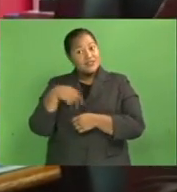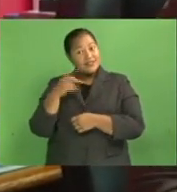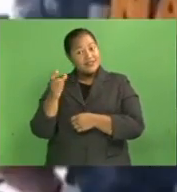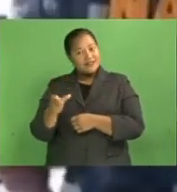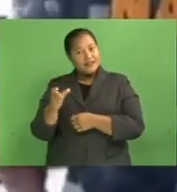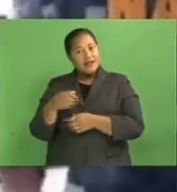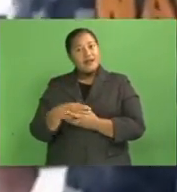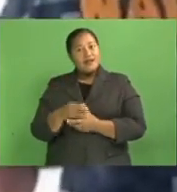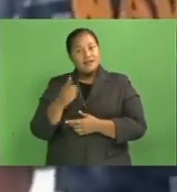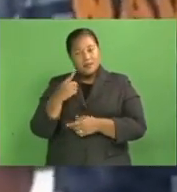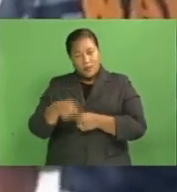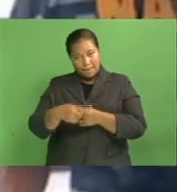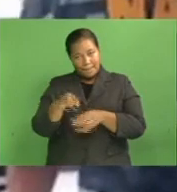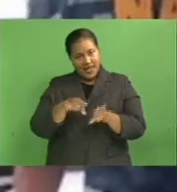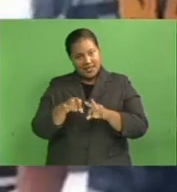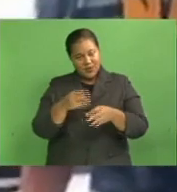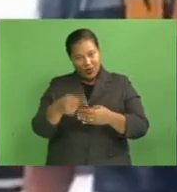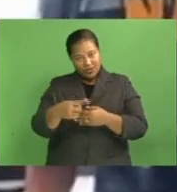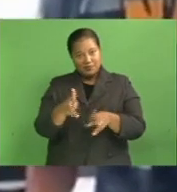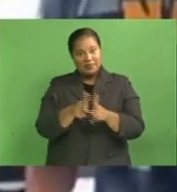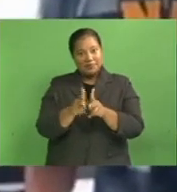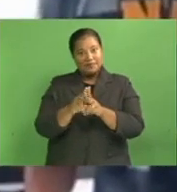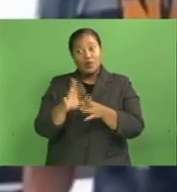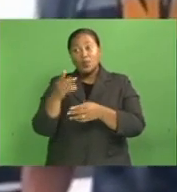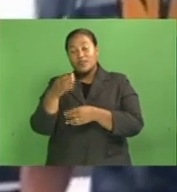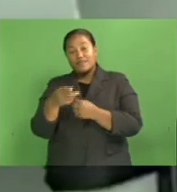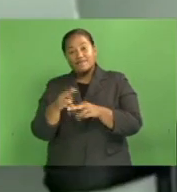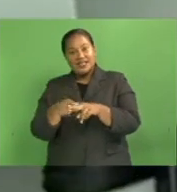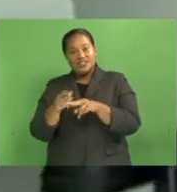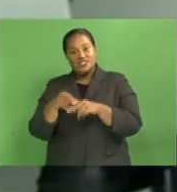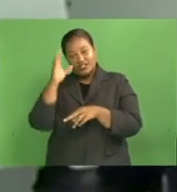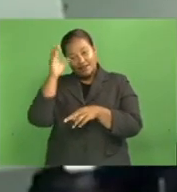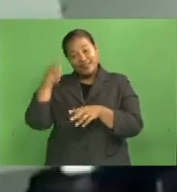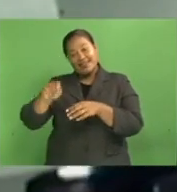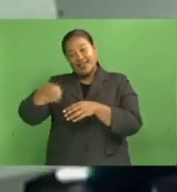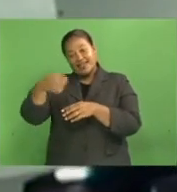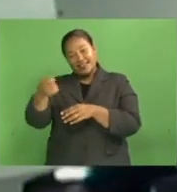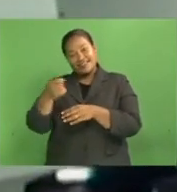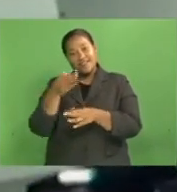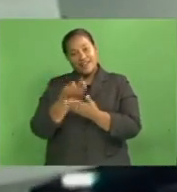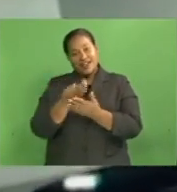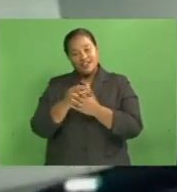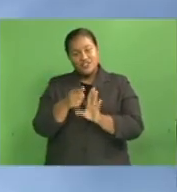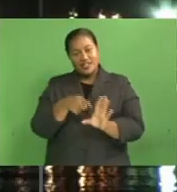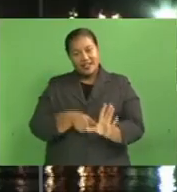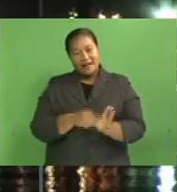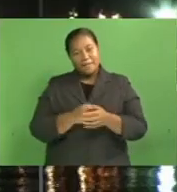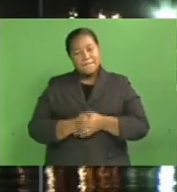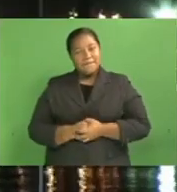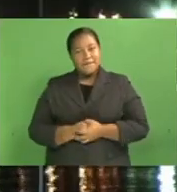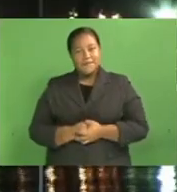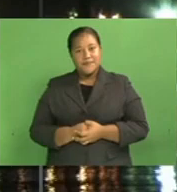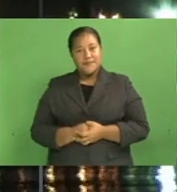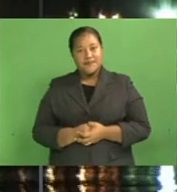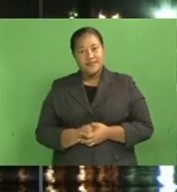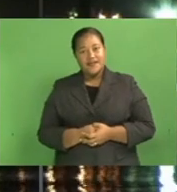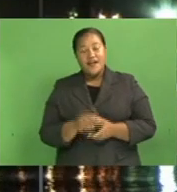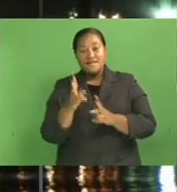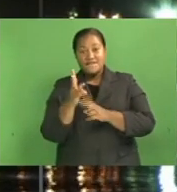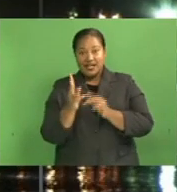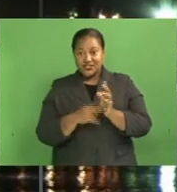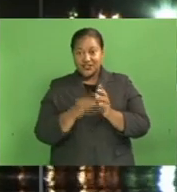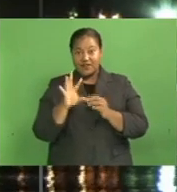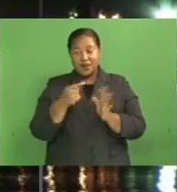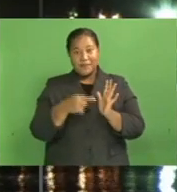to continue its partnership with the Fiji Navy in the next financial year. Kelly Vadala, FBC News. Villagers